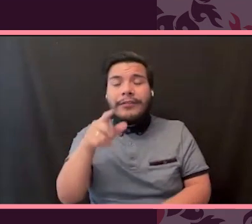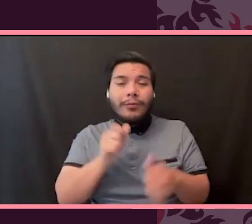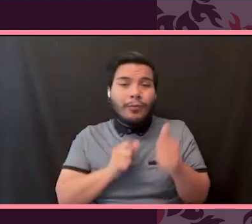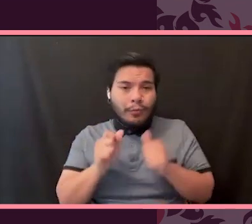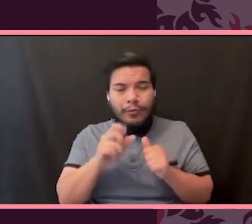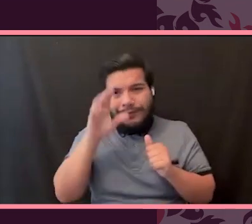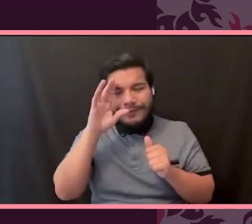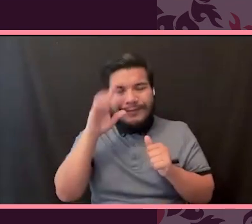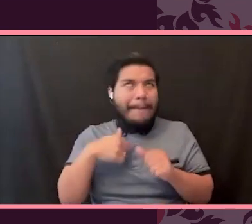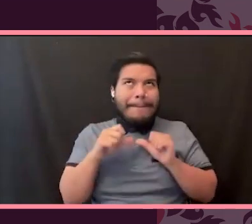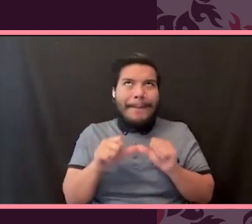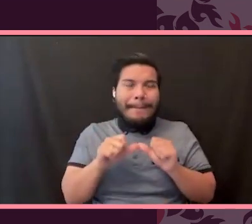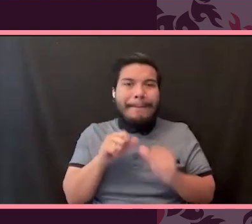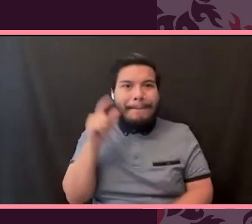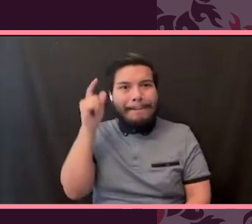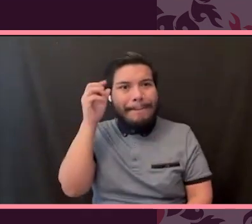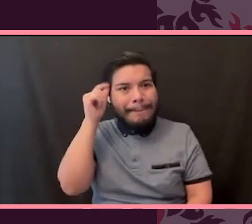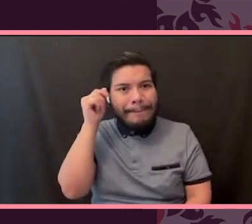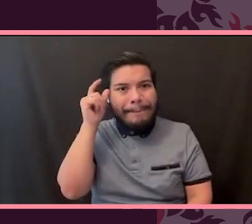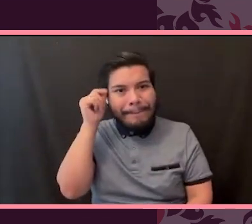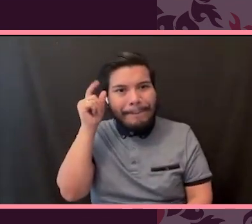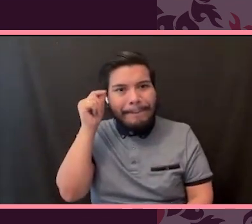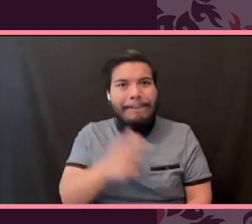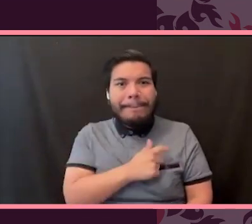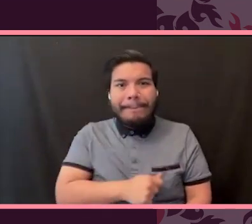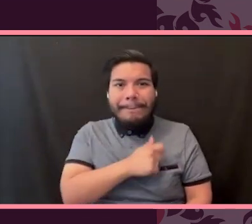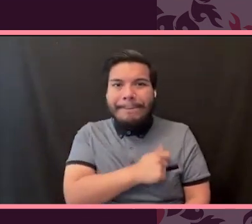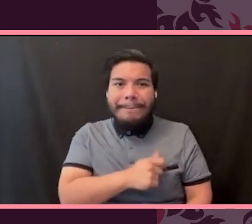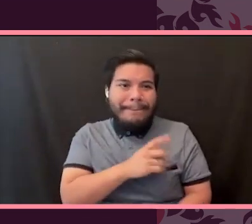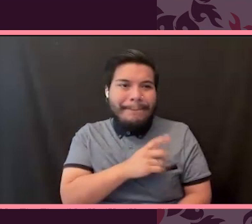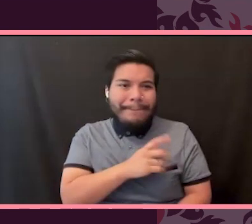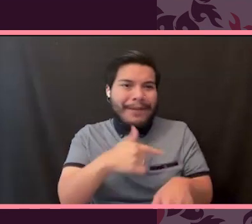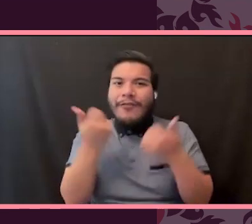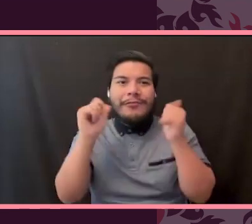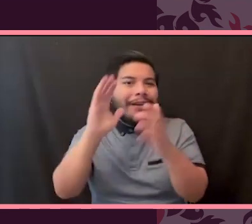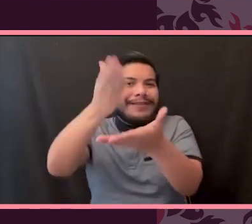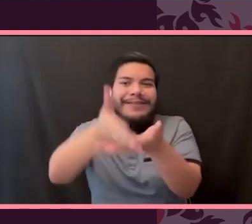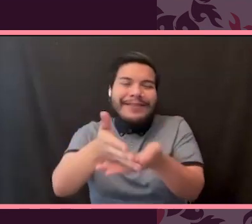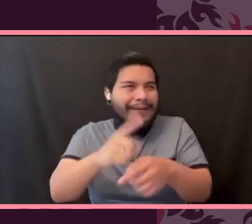playing with my hair, and I have attempted to stop, and it's never going to happen.